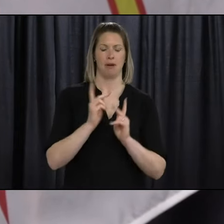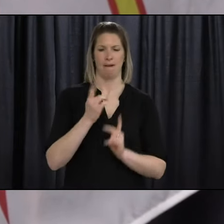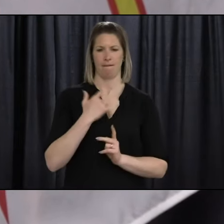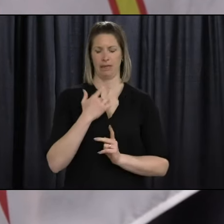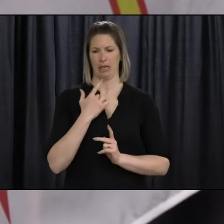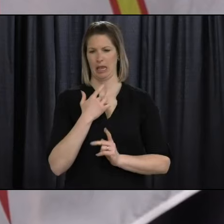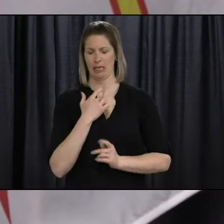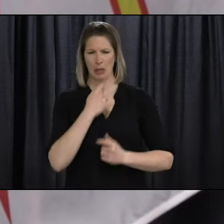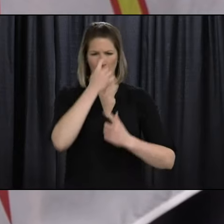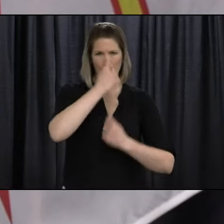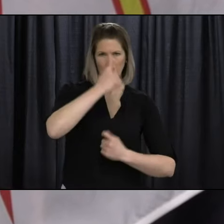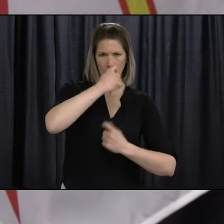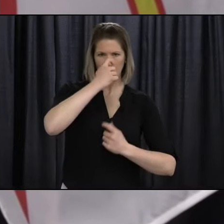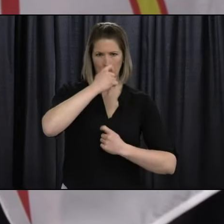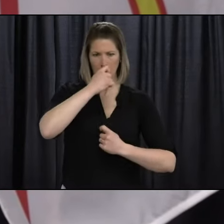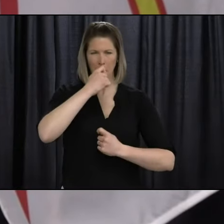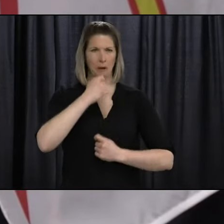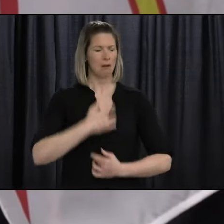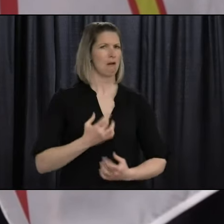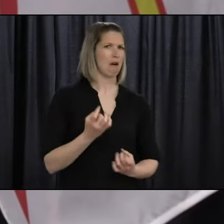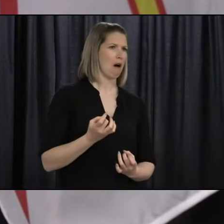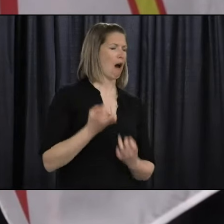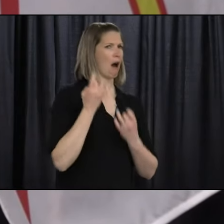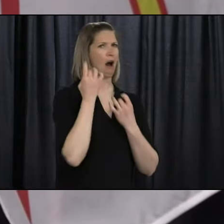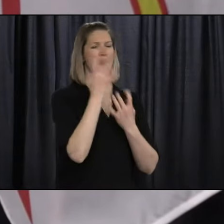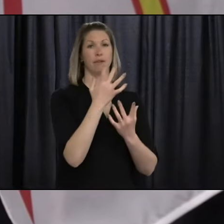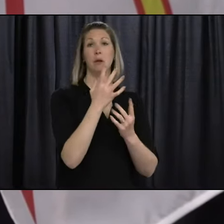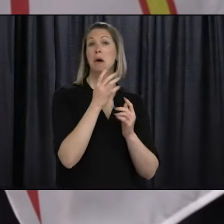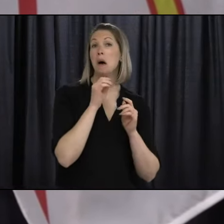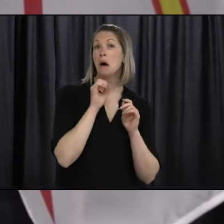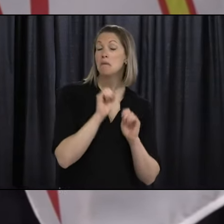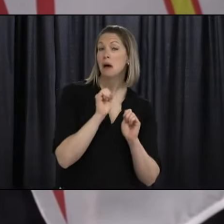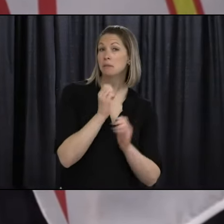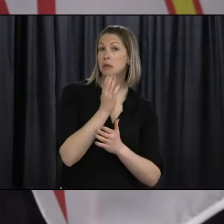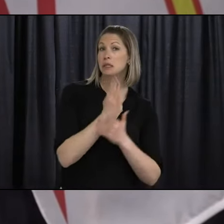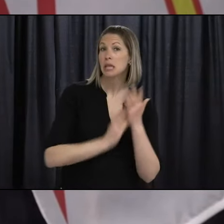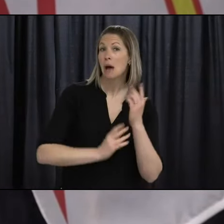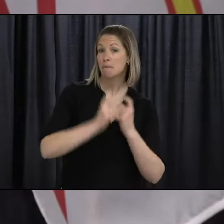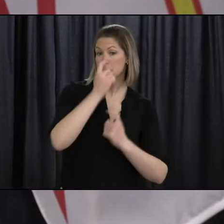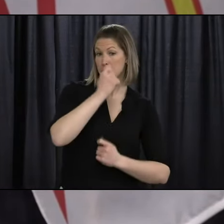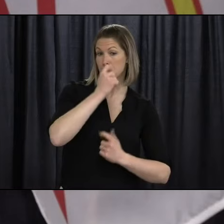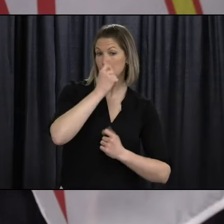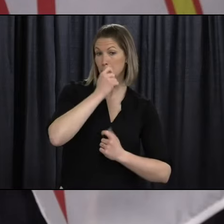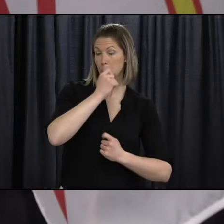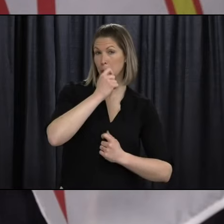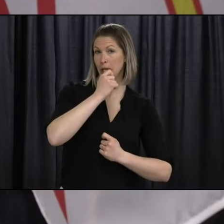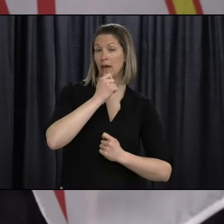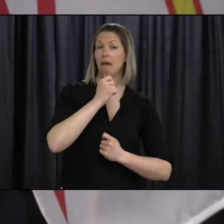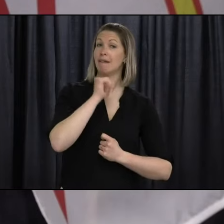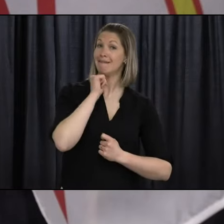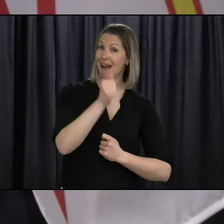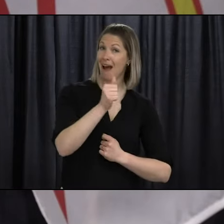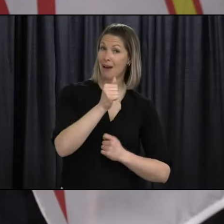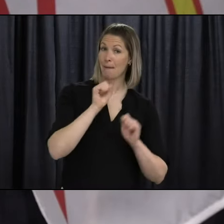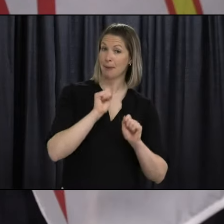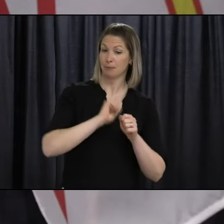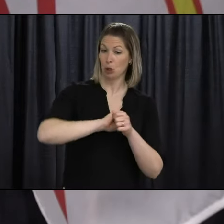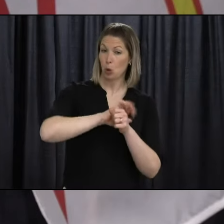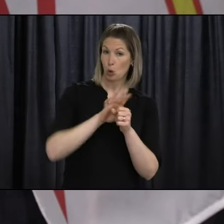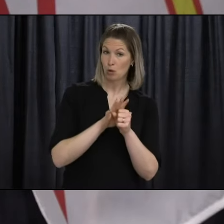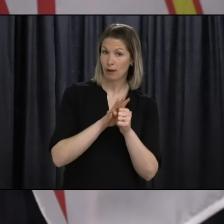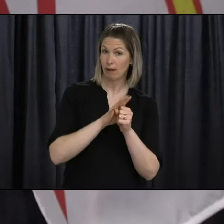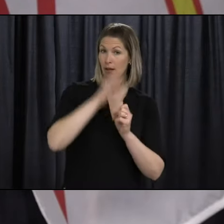flu they've ever had in late December. Is there any chance these people could have had COVID-19 and not known? And could they possibly be tested again to see if that